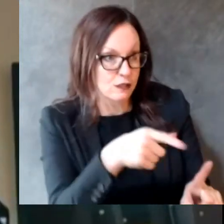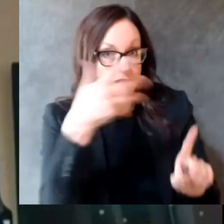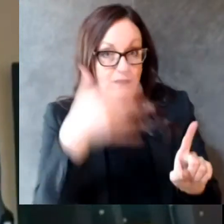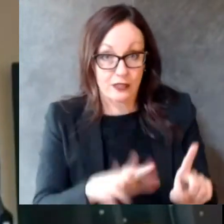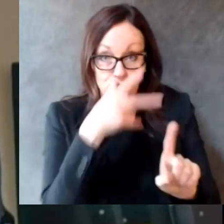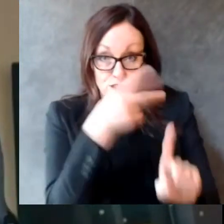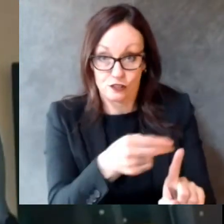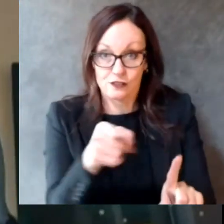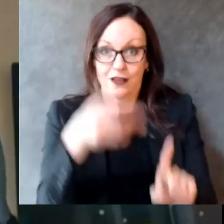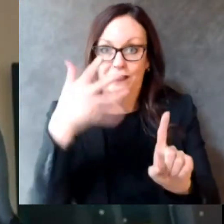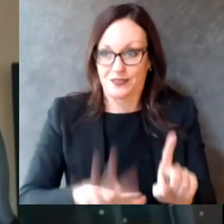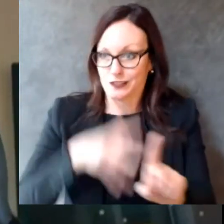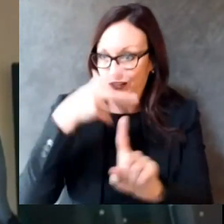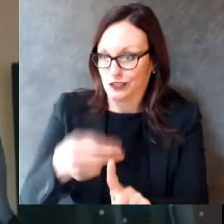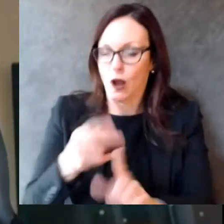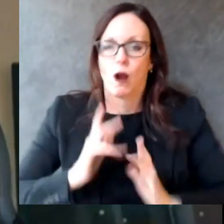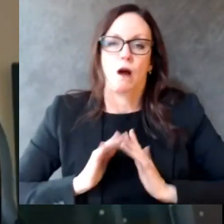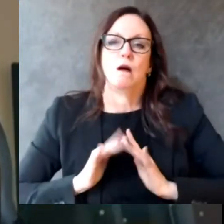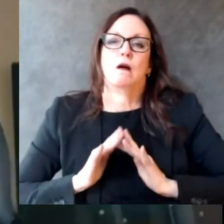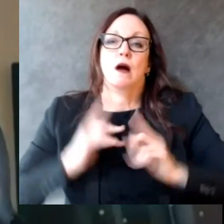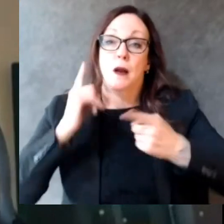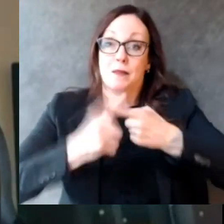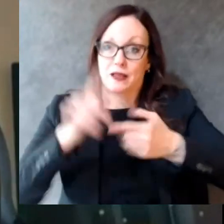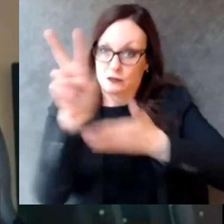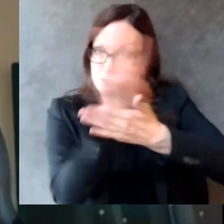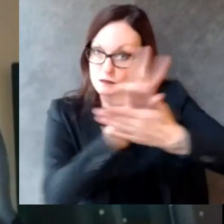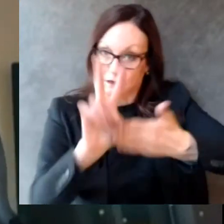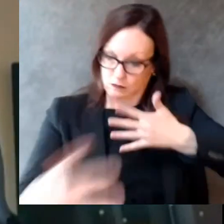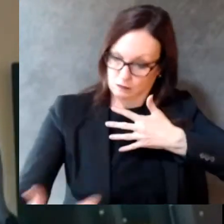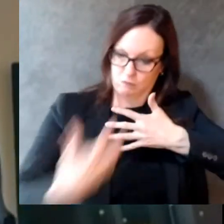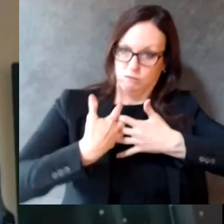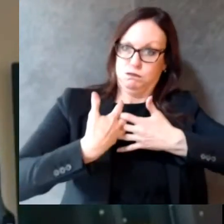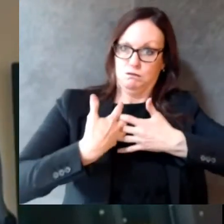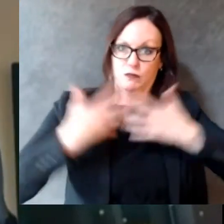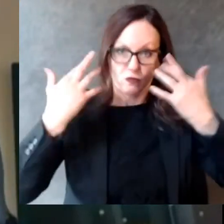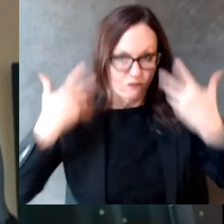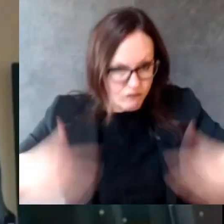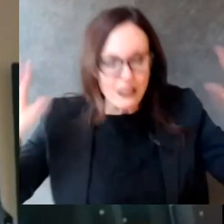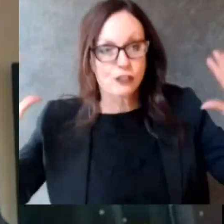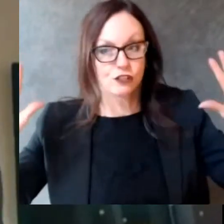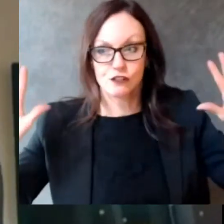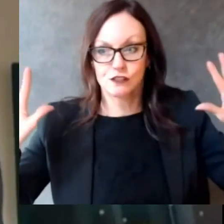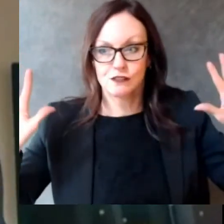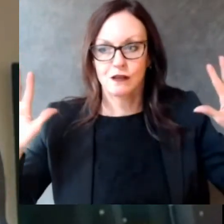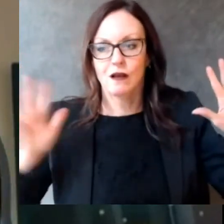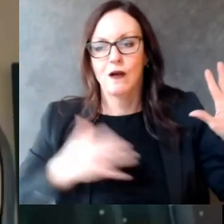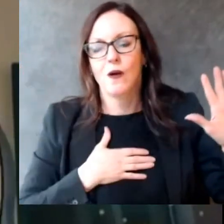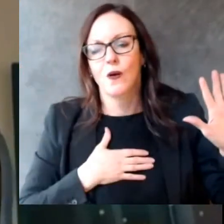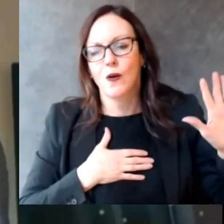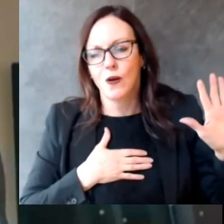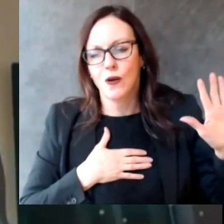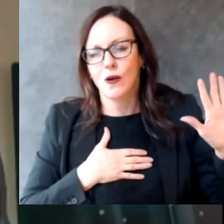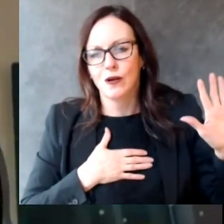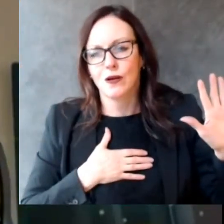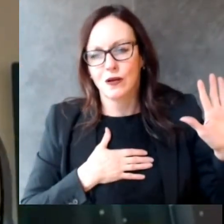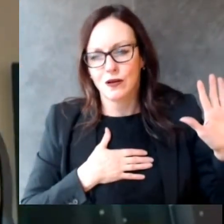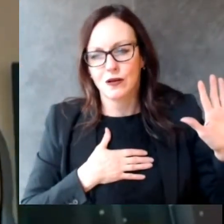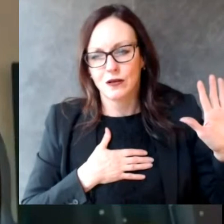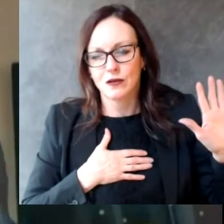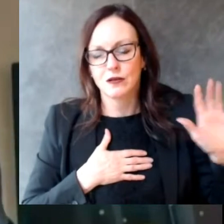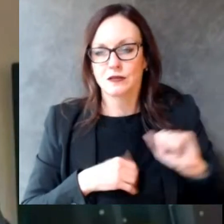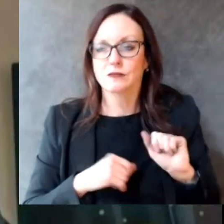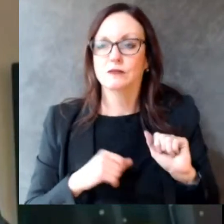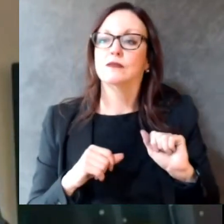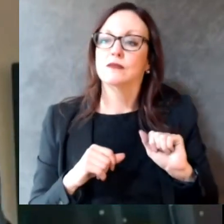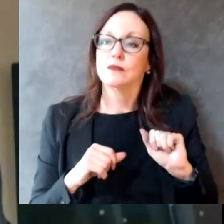decrease our safety mechanisms like mask mandates, I think it's hard to say a number. Dr. Westergaard,